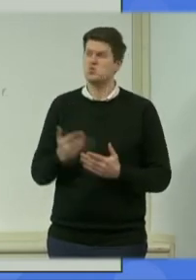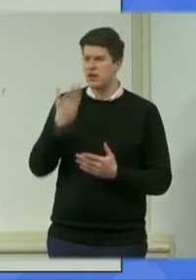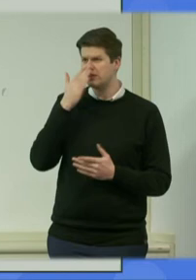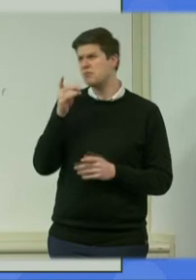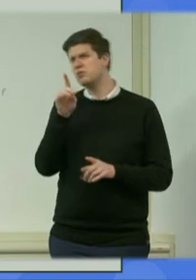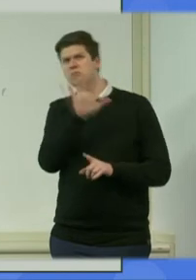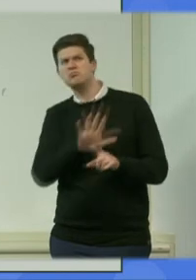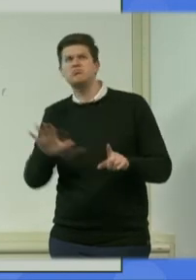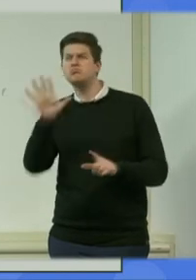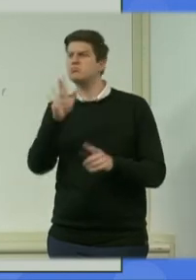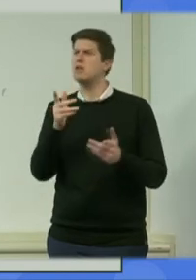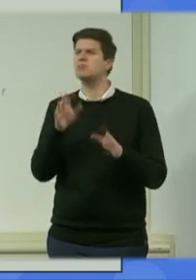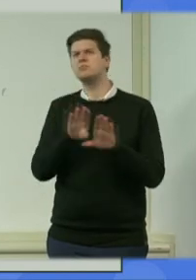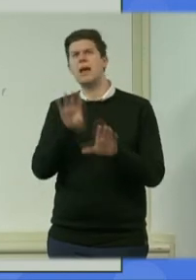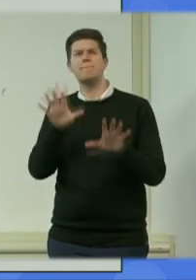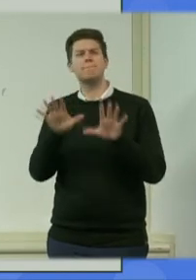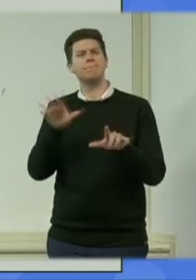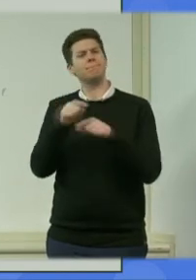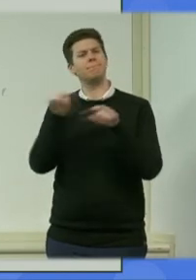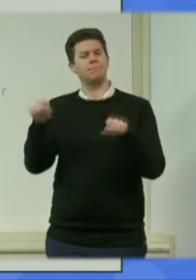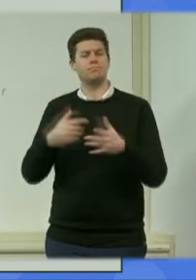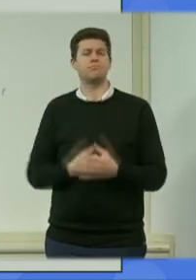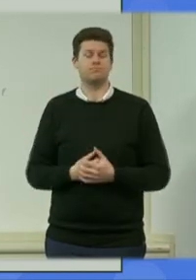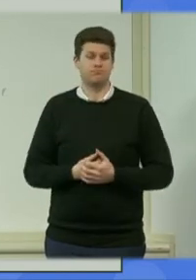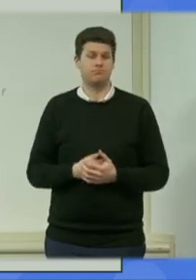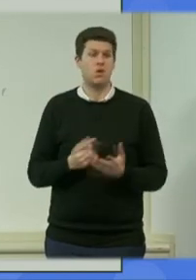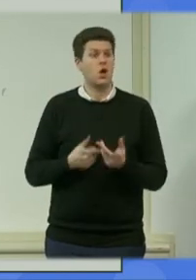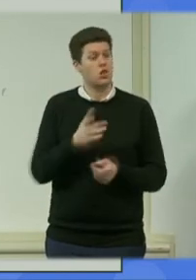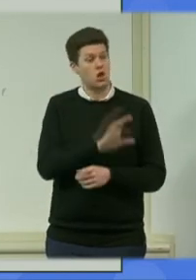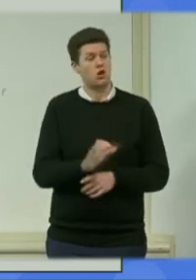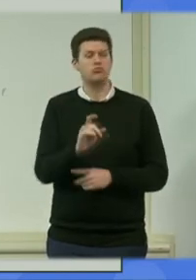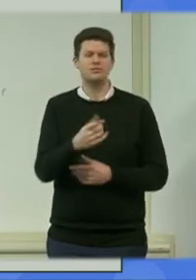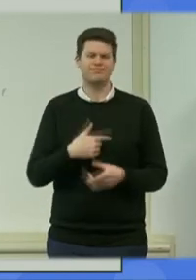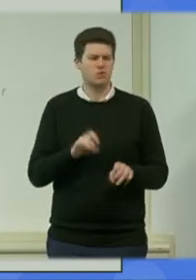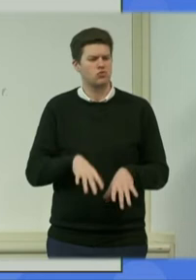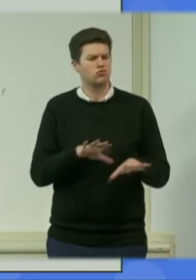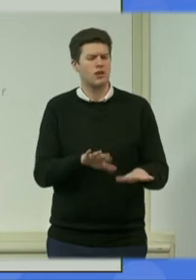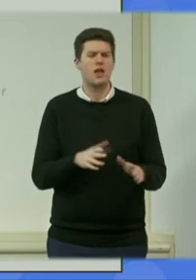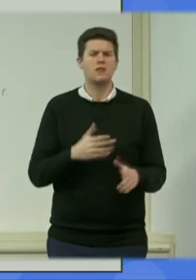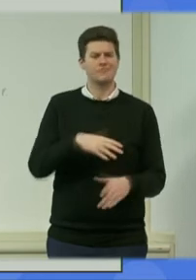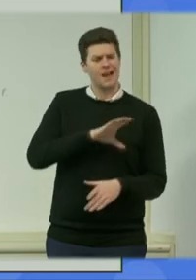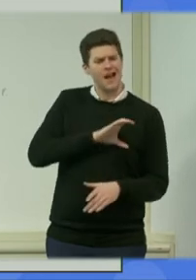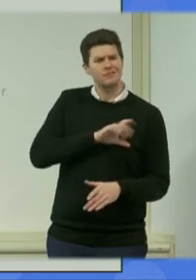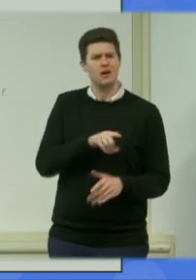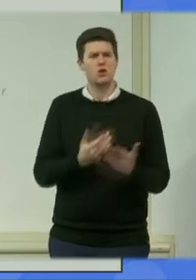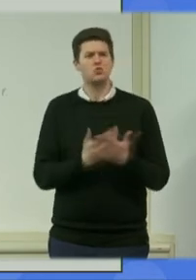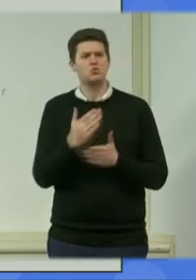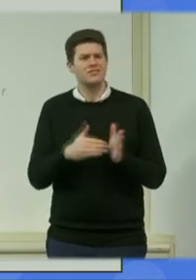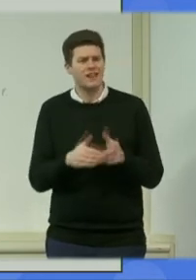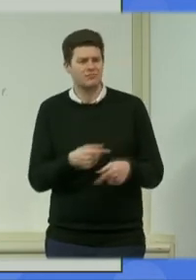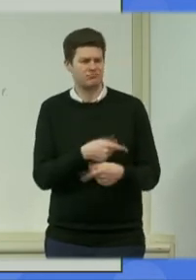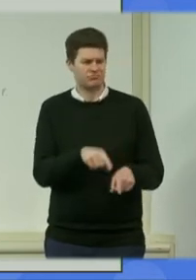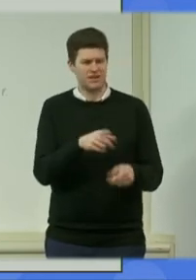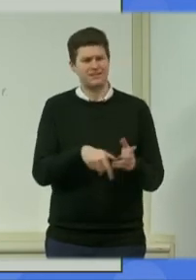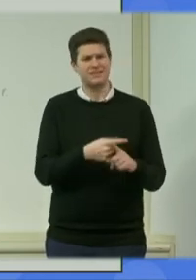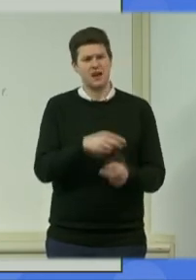Although we're not low tax compared to the whole world. So, for example, other English-speaking countries like Australia, Canada, New Zealand, often tax less than us.